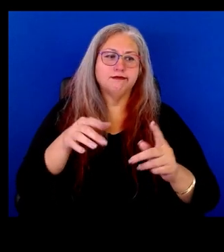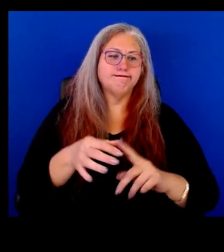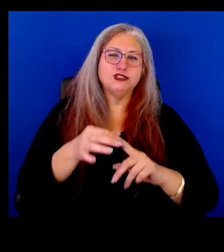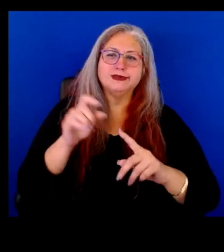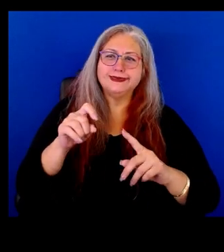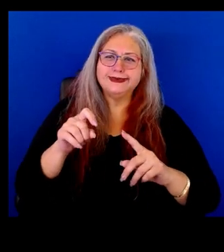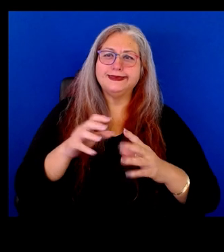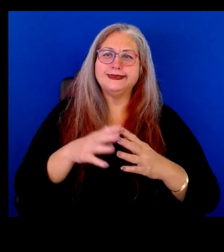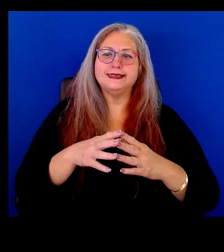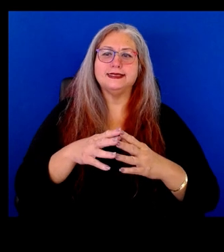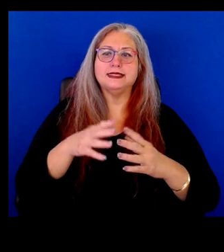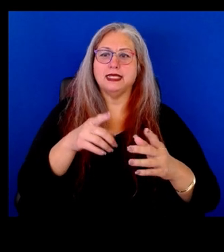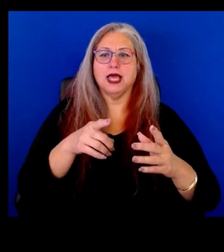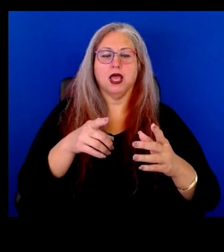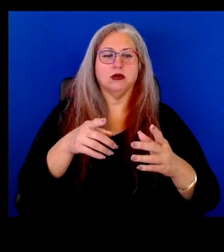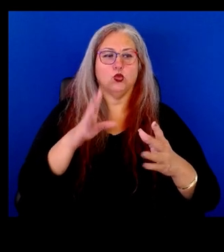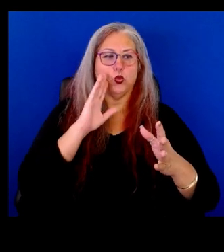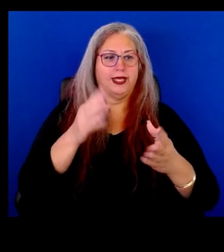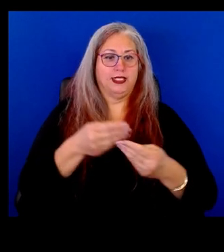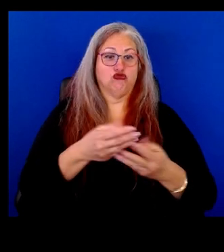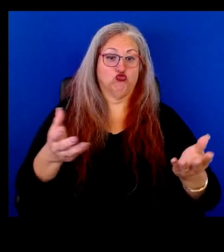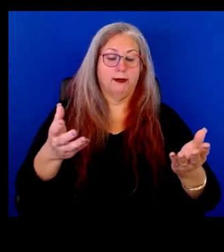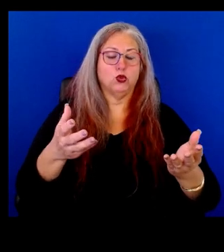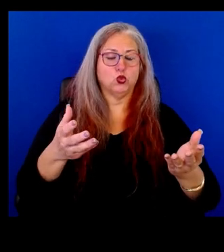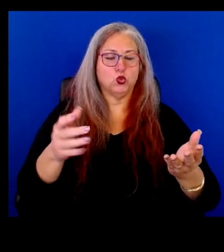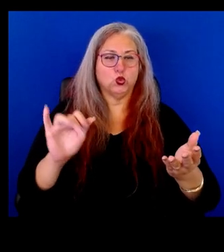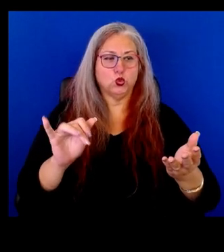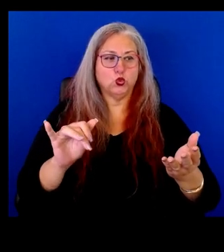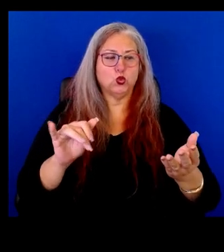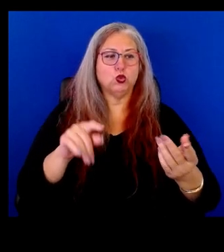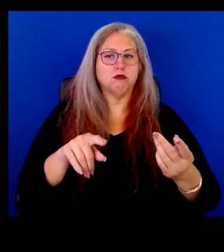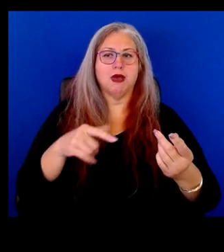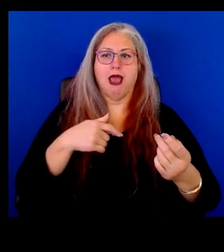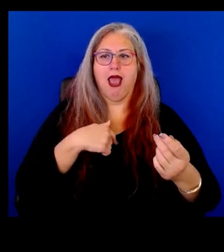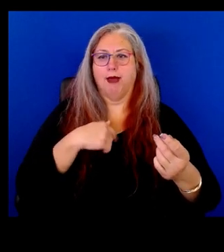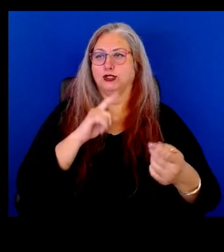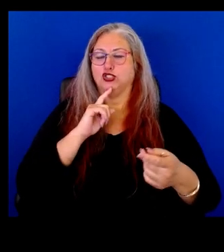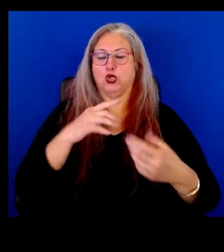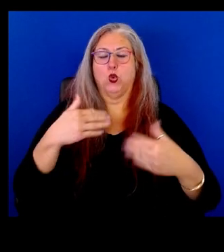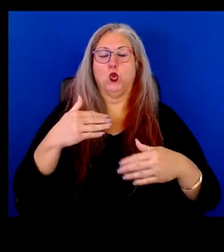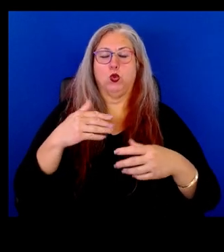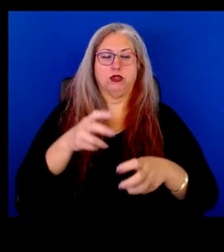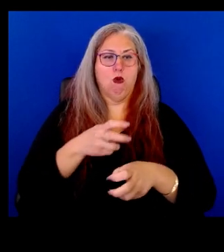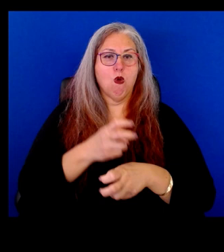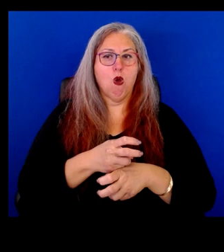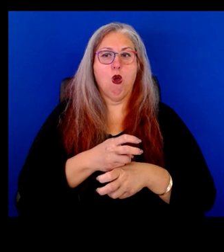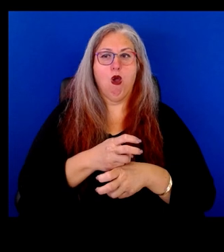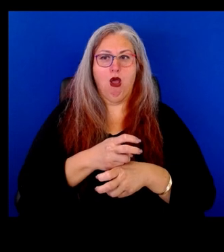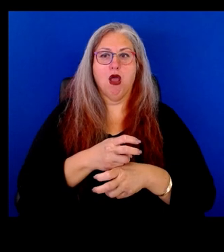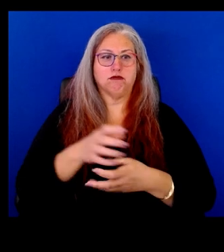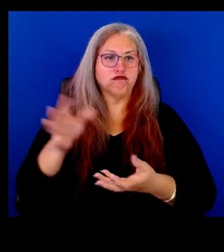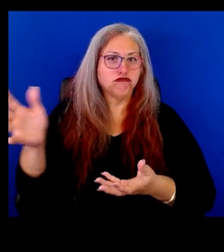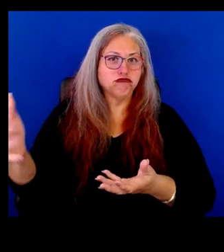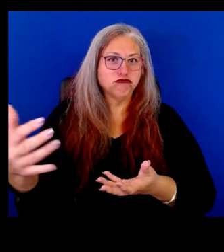special needs. And they would also distribute them. And I can only imagine how hard it